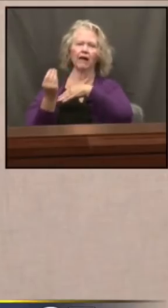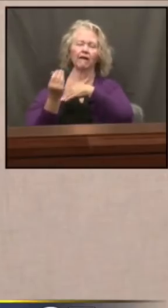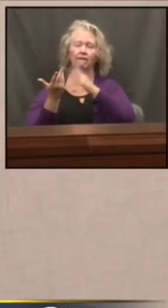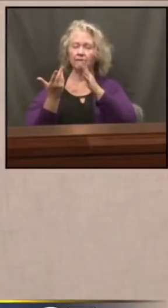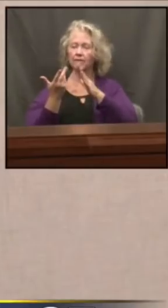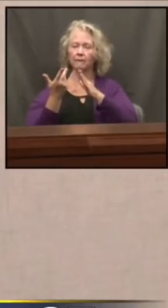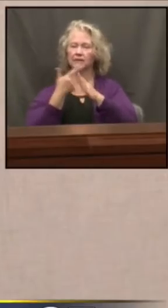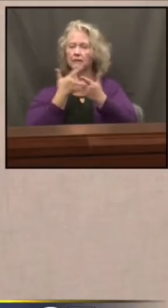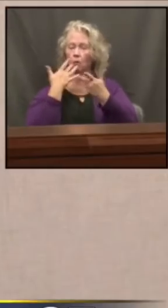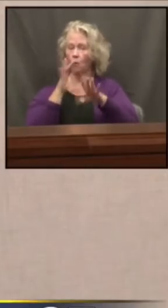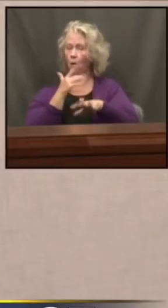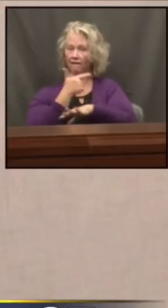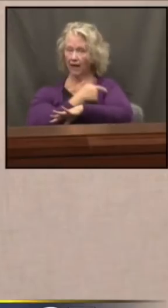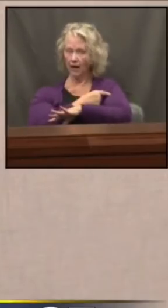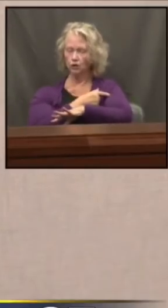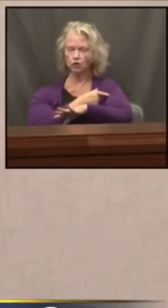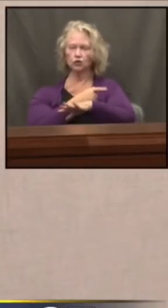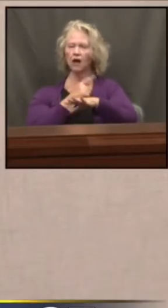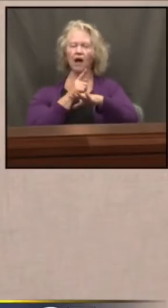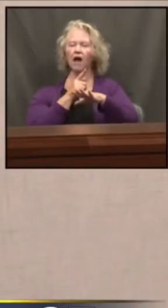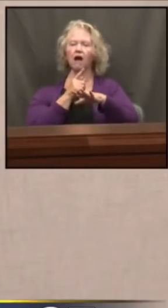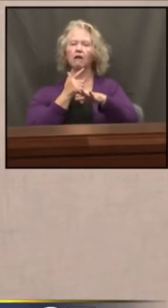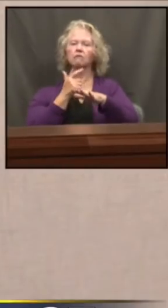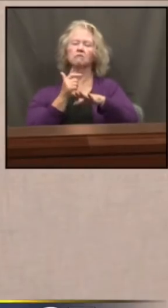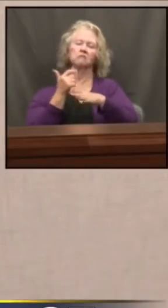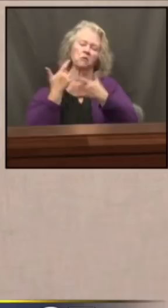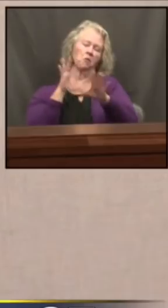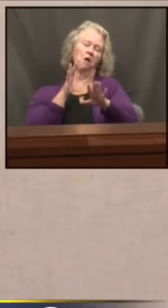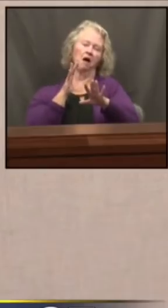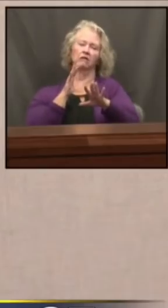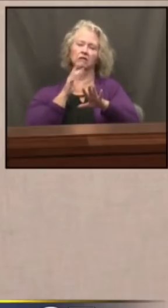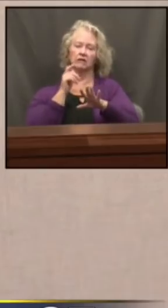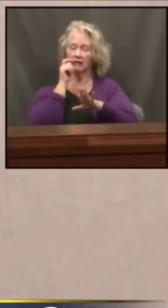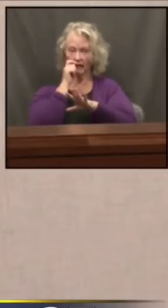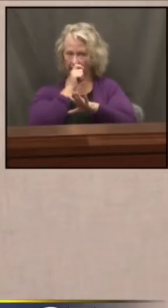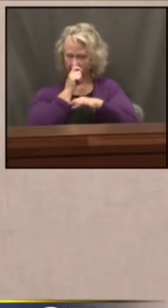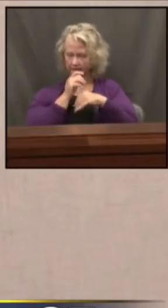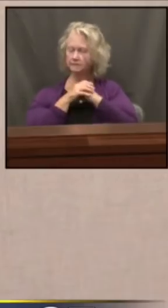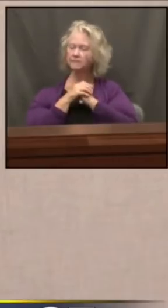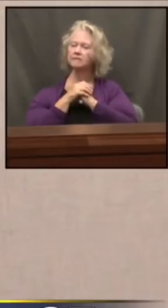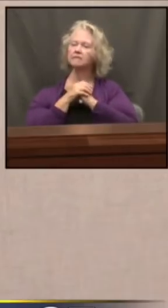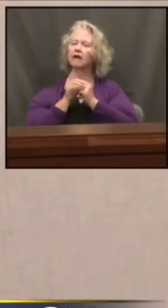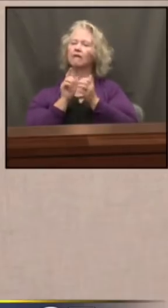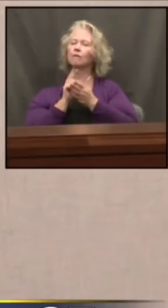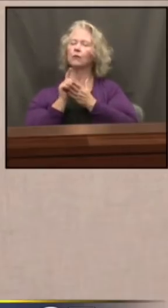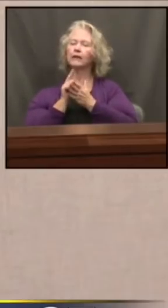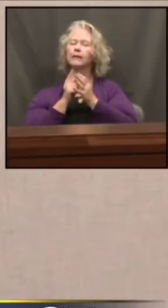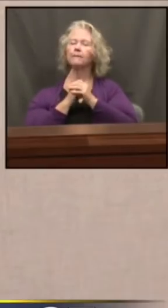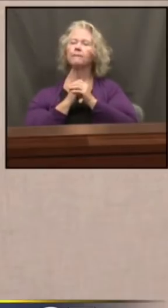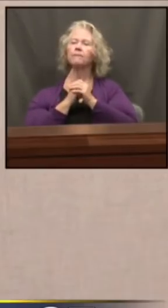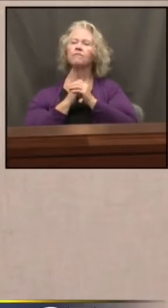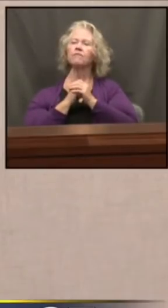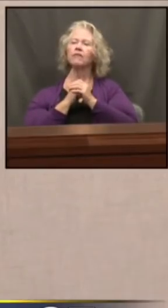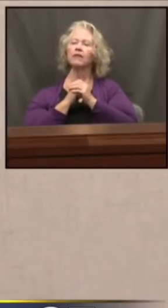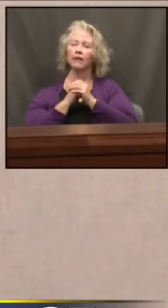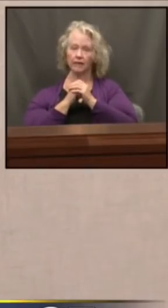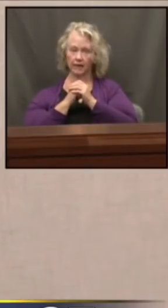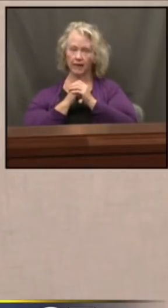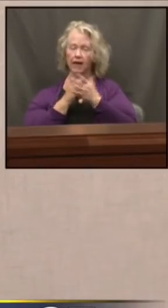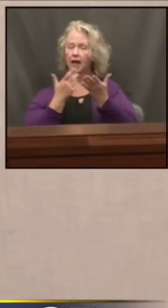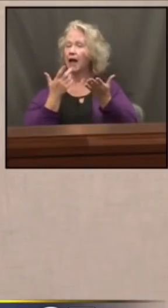but also believe it's too big a burden to ask to get tested weekly if they don't want to get vaccinated. That